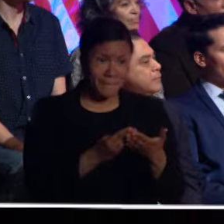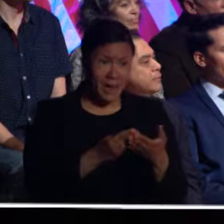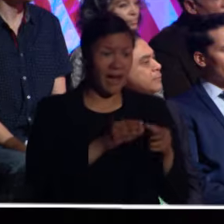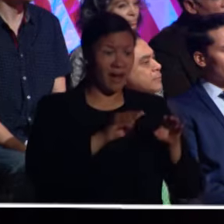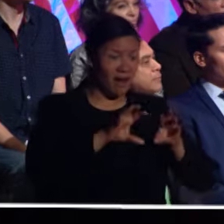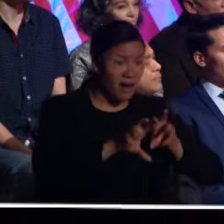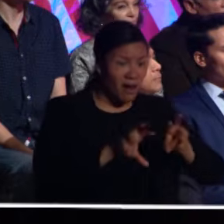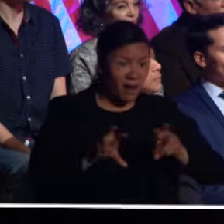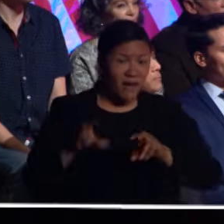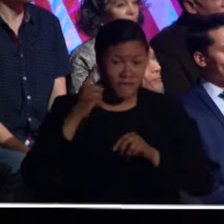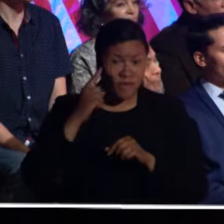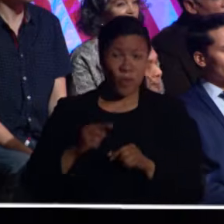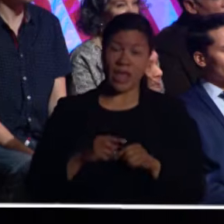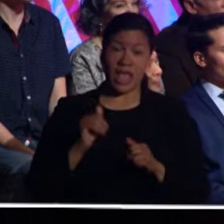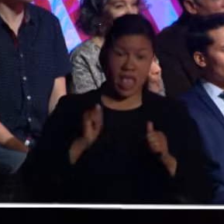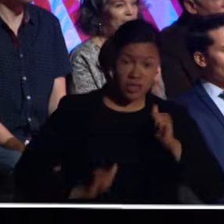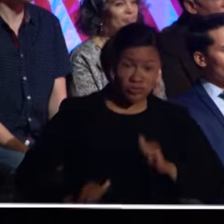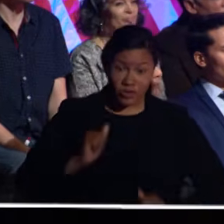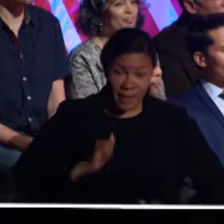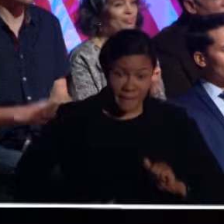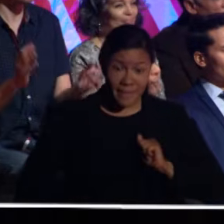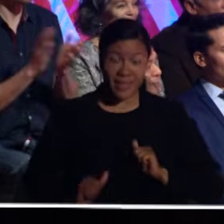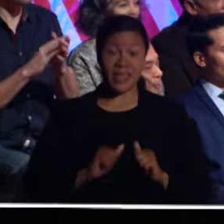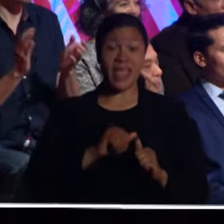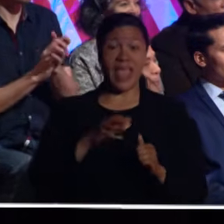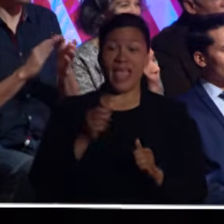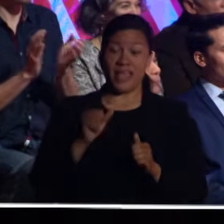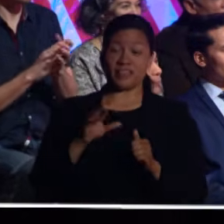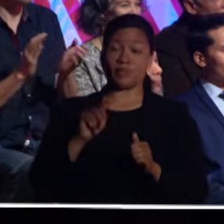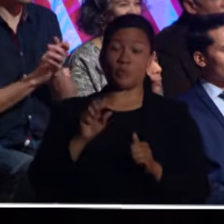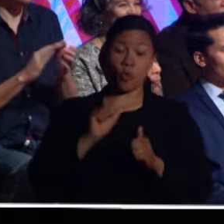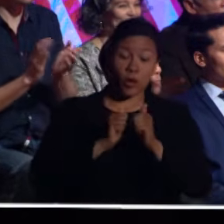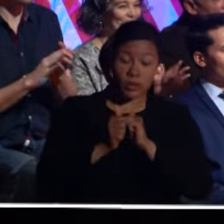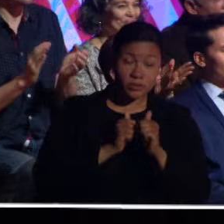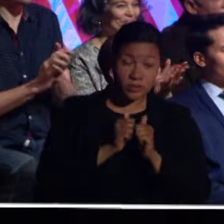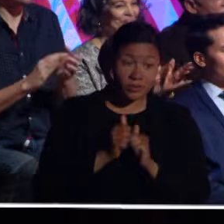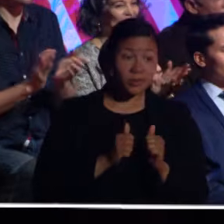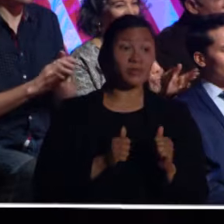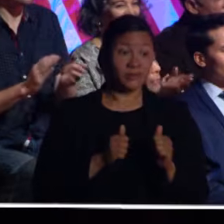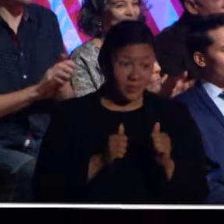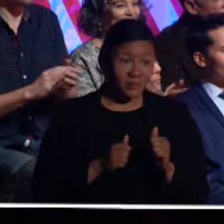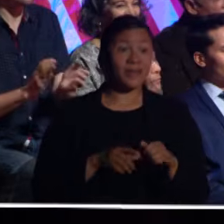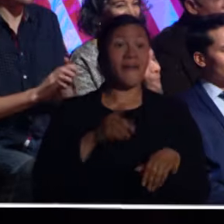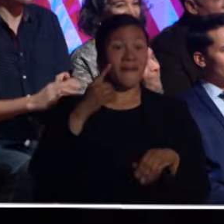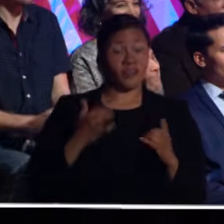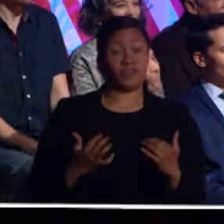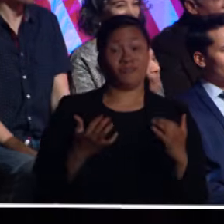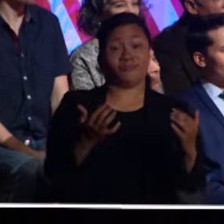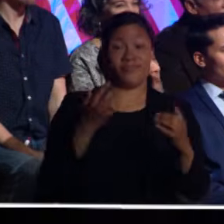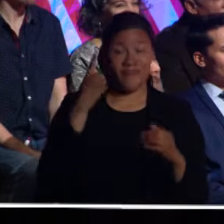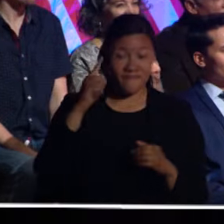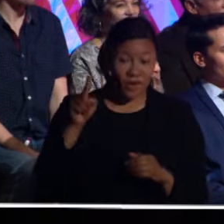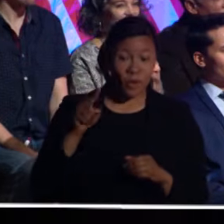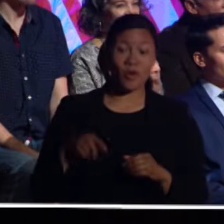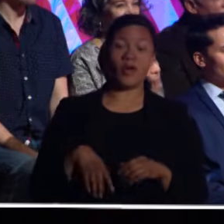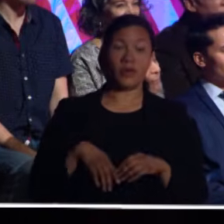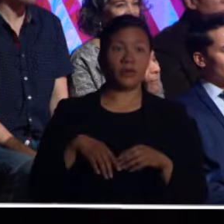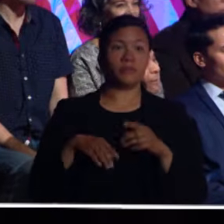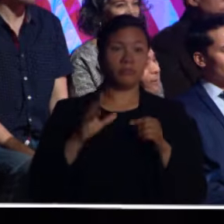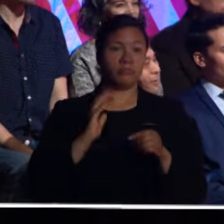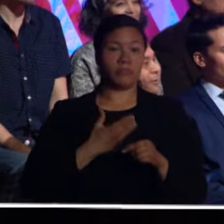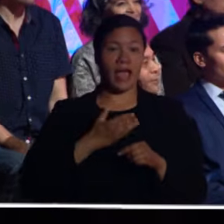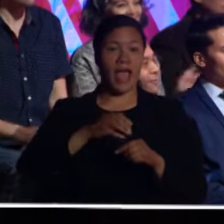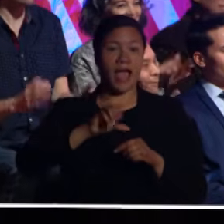and sports arena in Congress Heights. We funded and cut the ribbon on the new Bus Boys and Poets